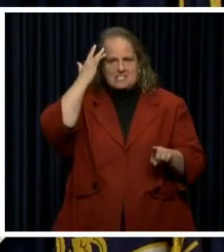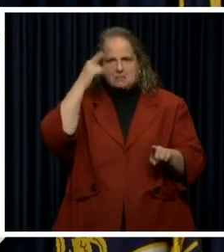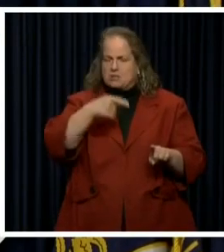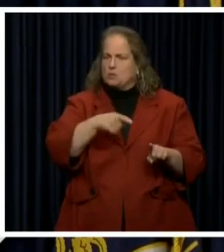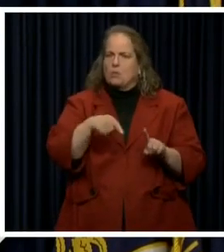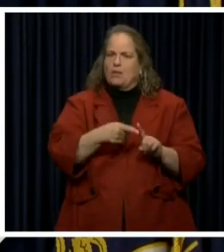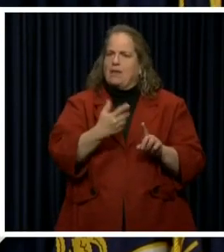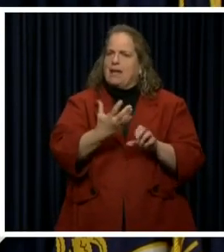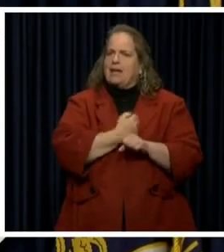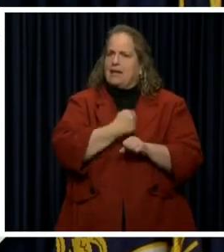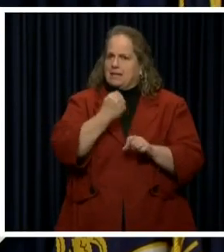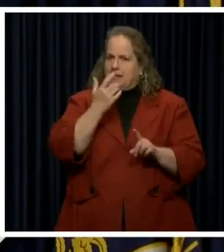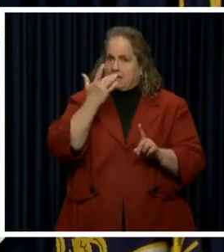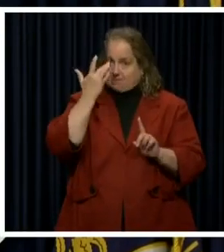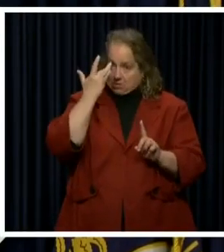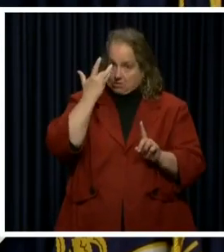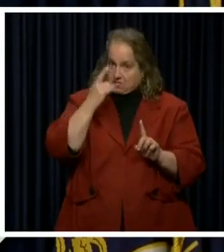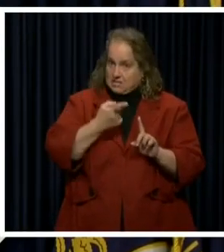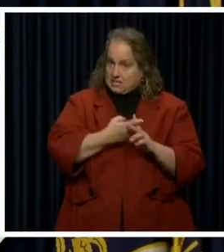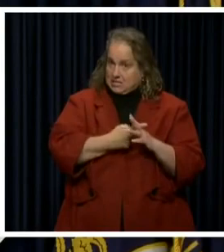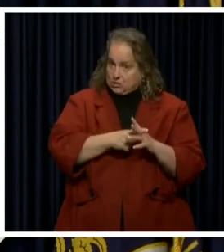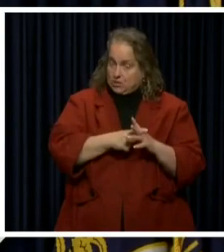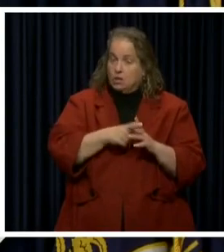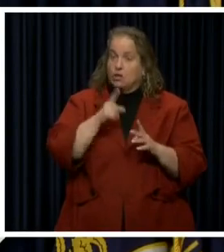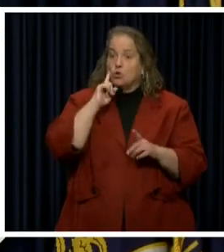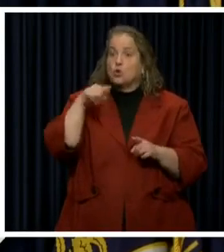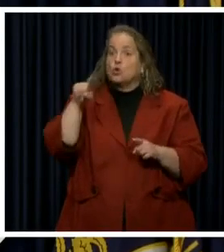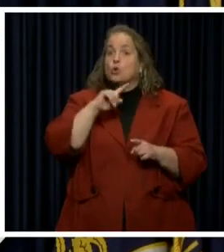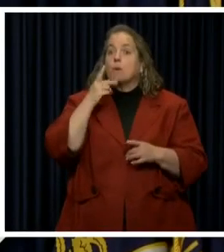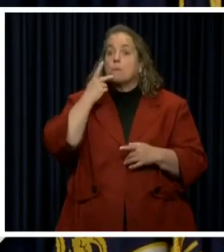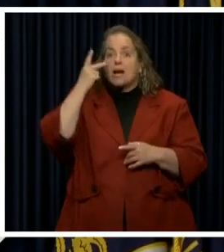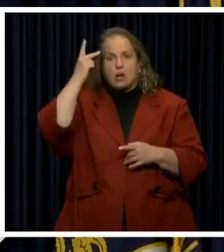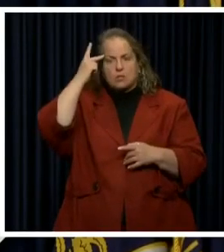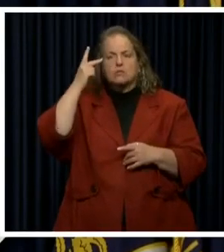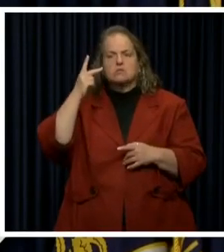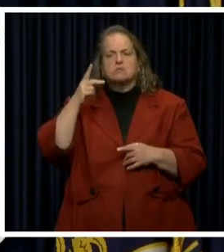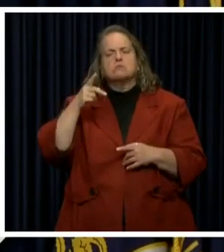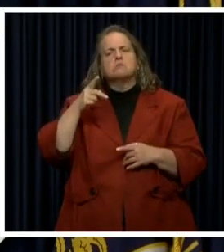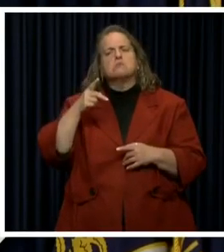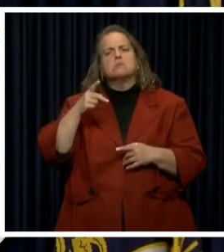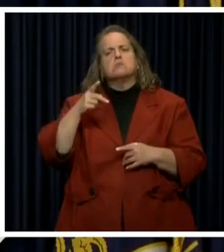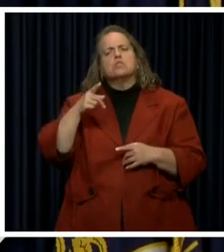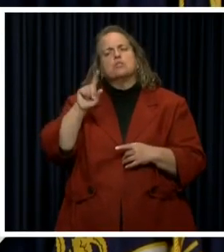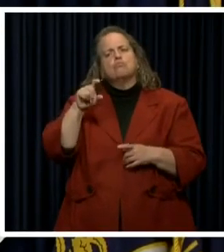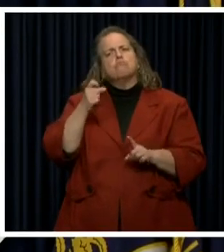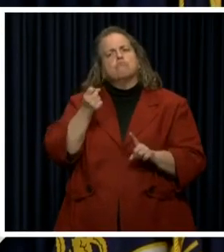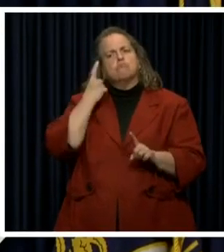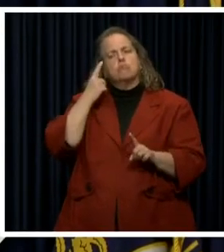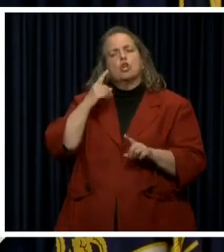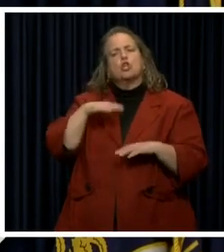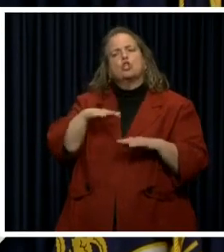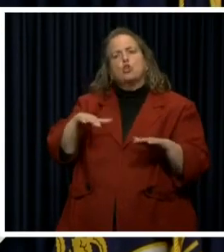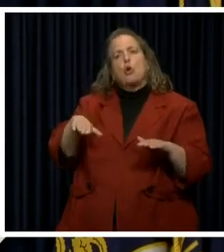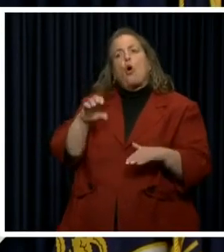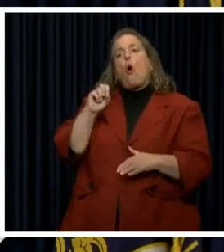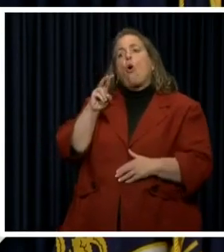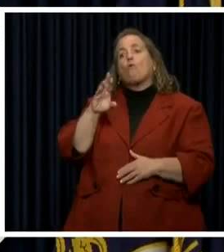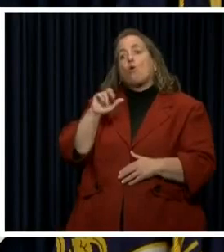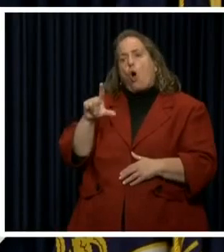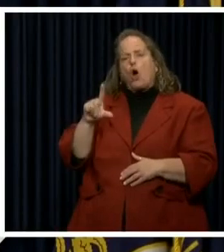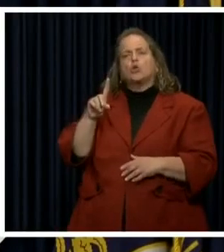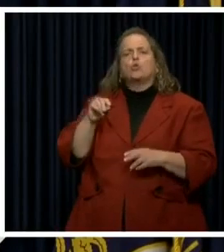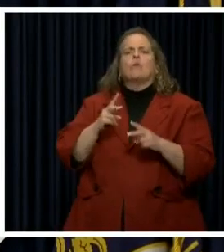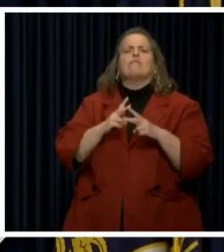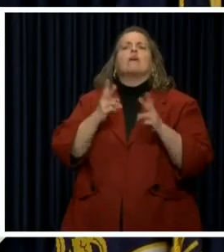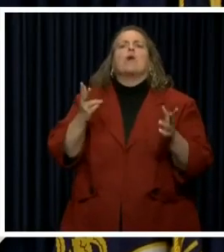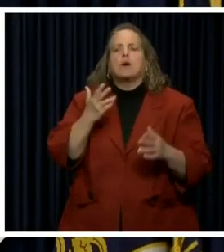initially. For those of you who are parents, you should still take great comfort that children overall do extraordinarily well